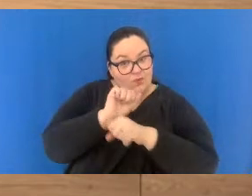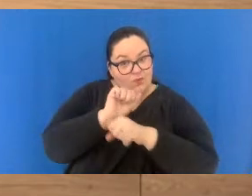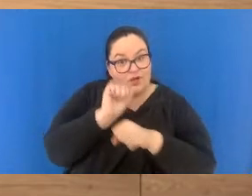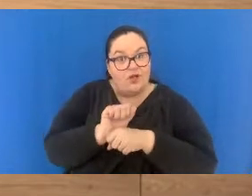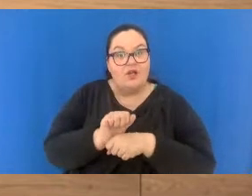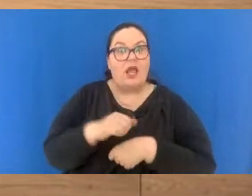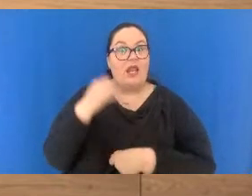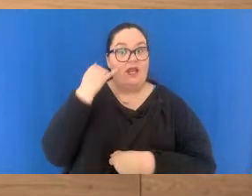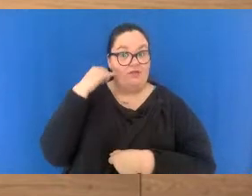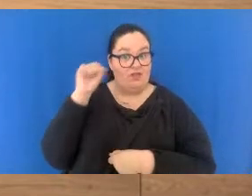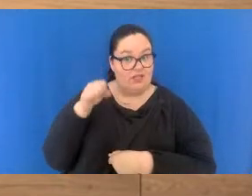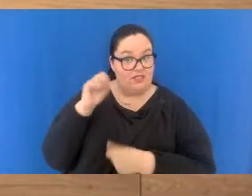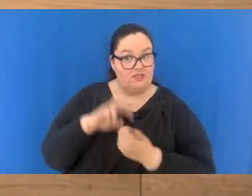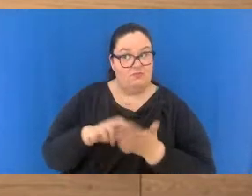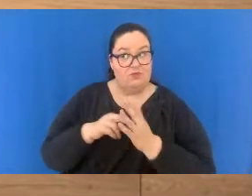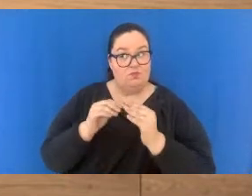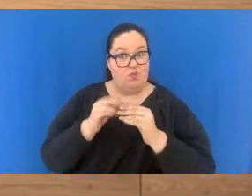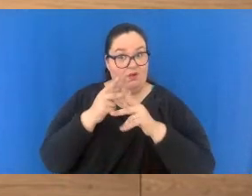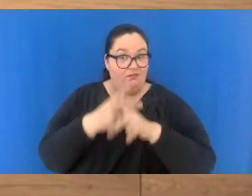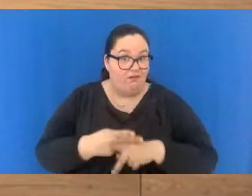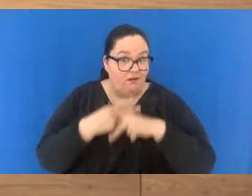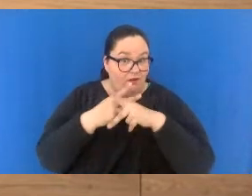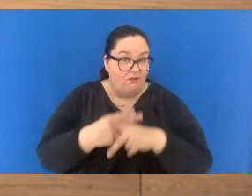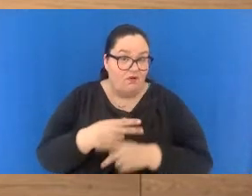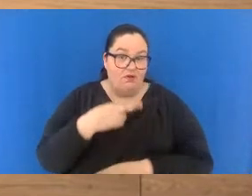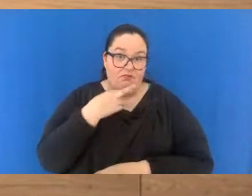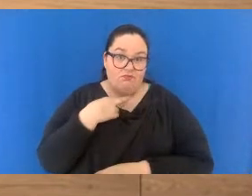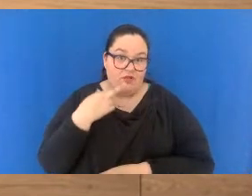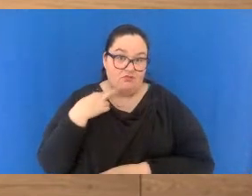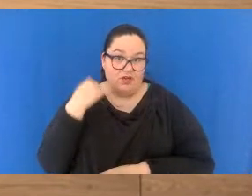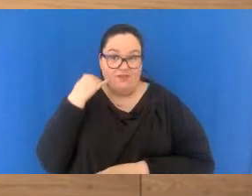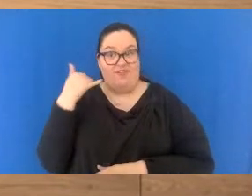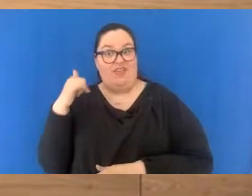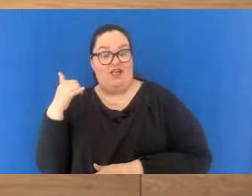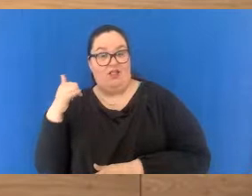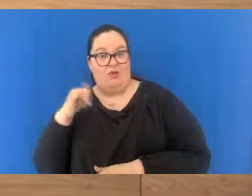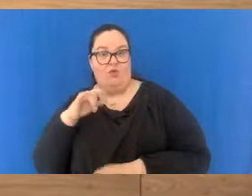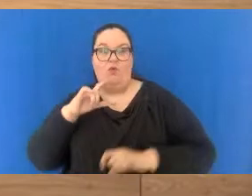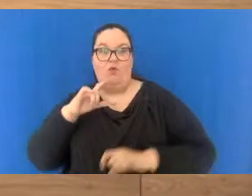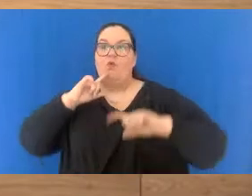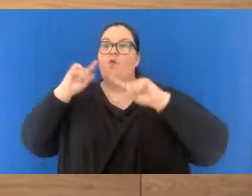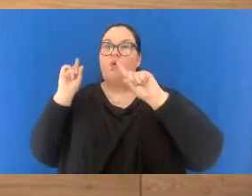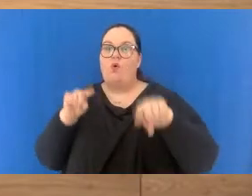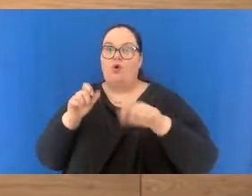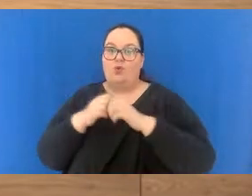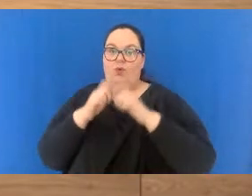should we be taking more precautions in yellow zones, such as ordering food with masks on?